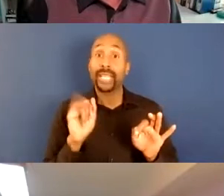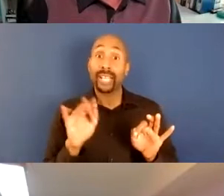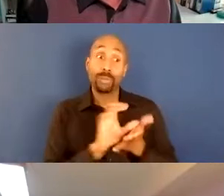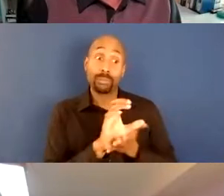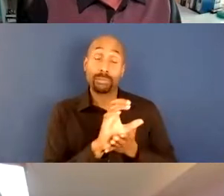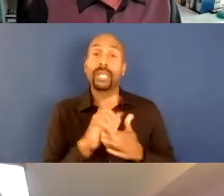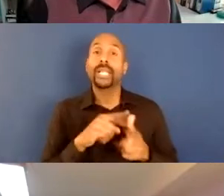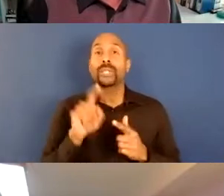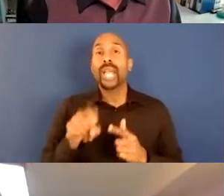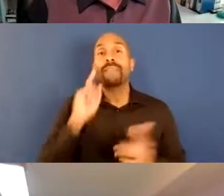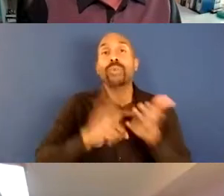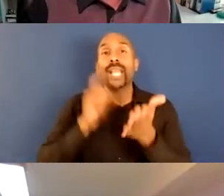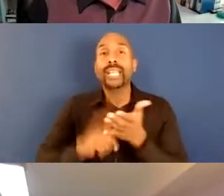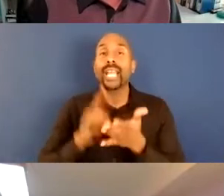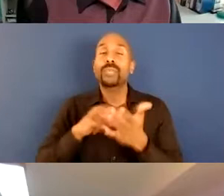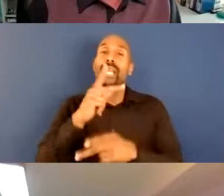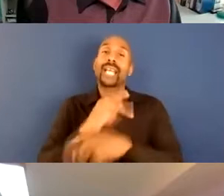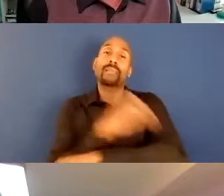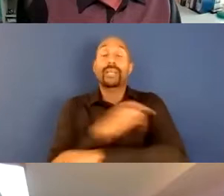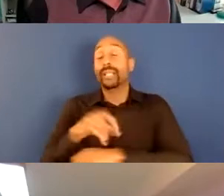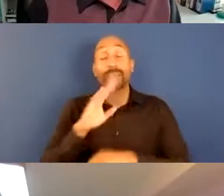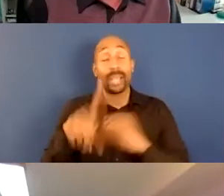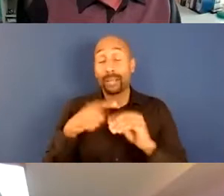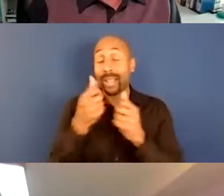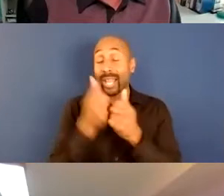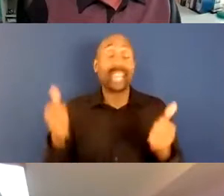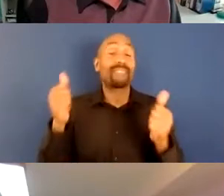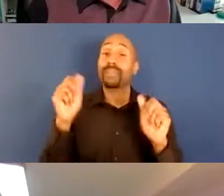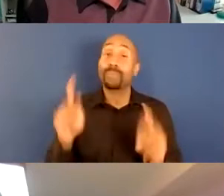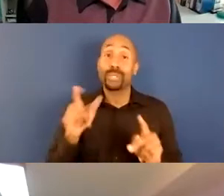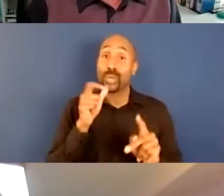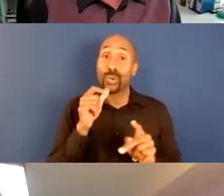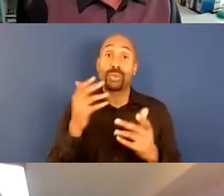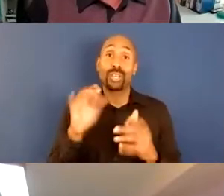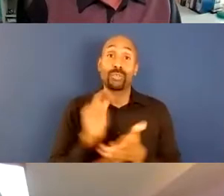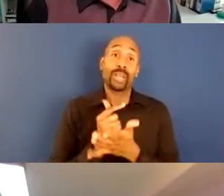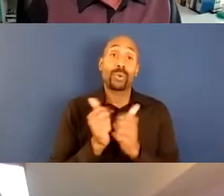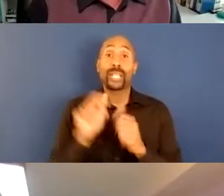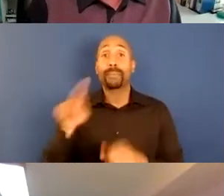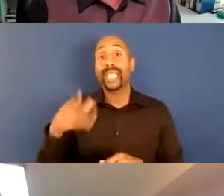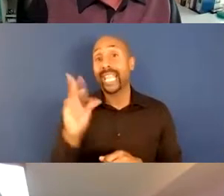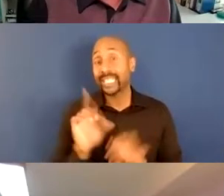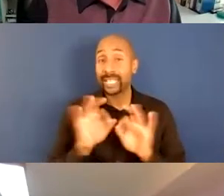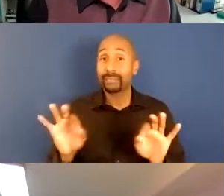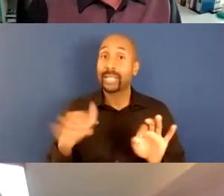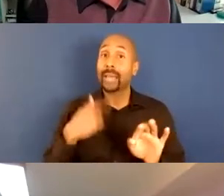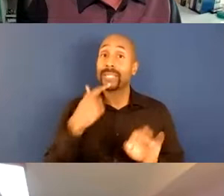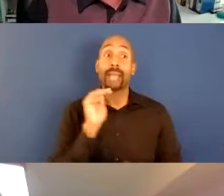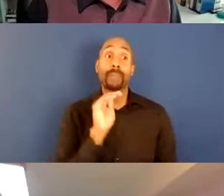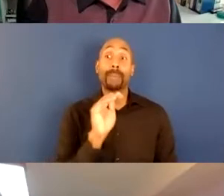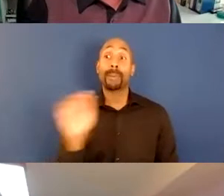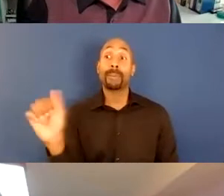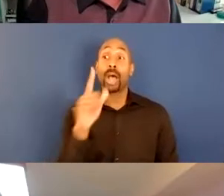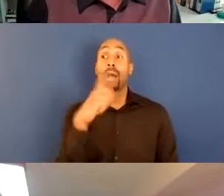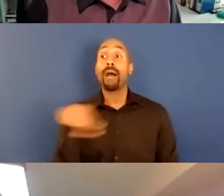talking to all the other people who got PhDs out of this university and others. I am calling us out.